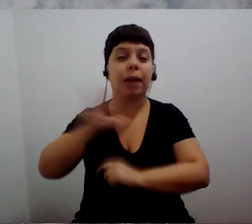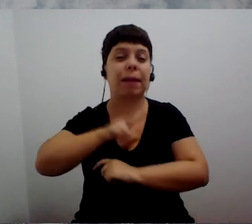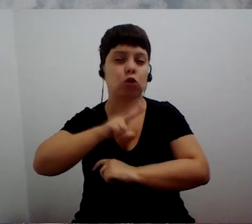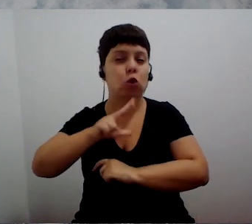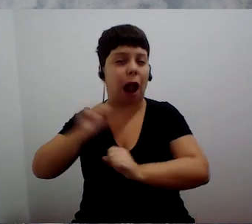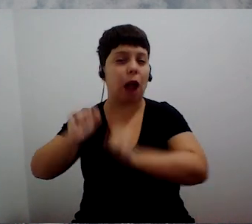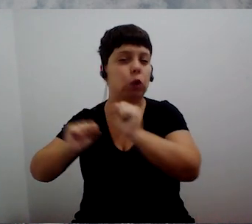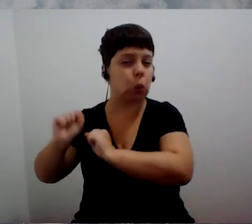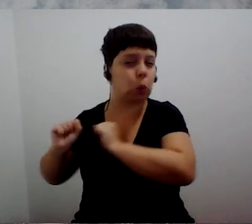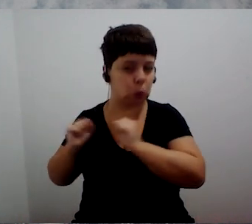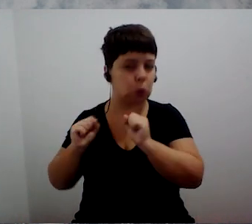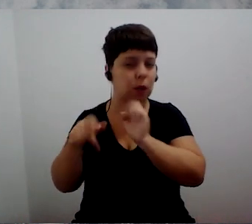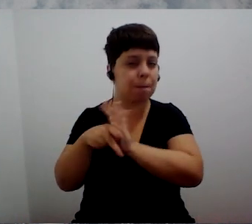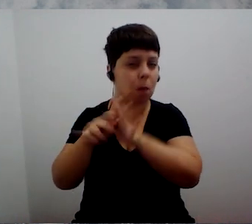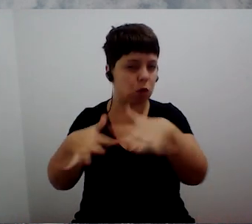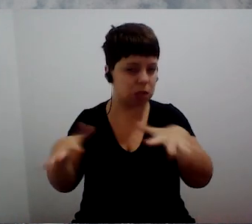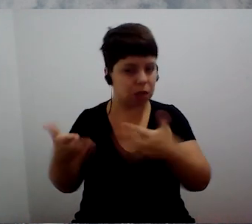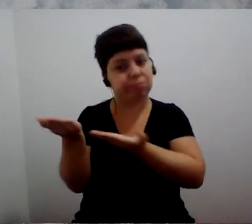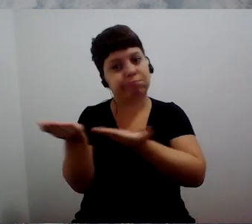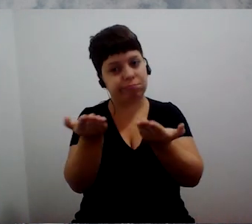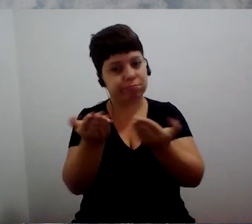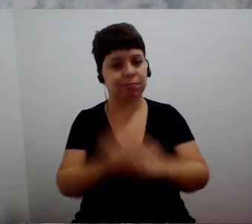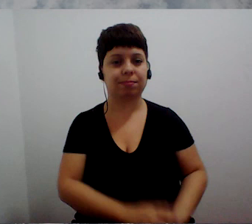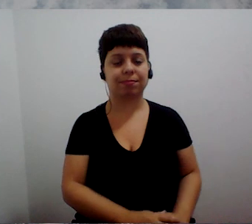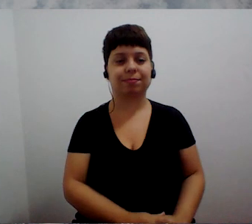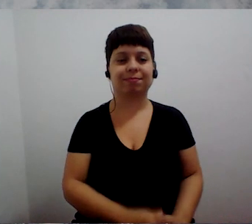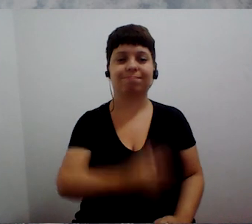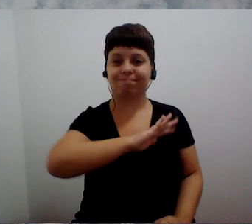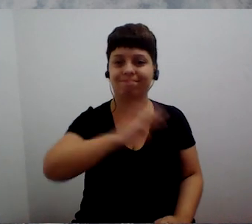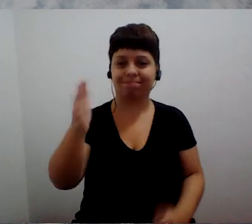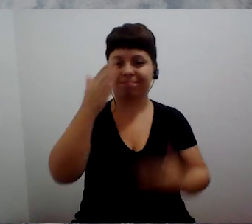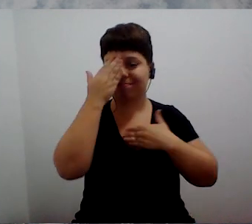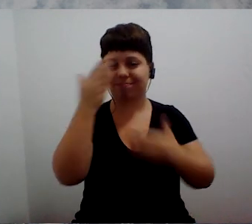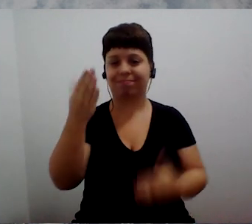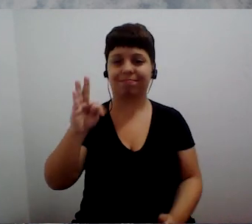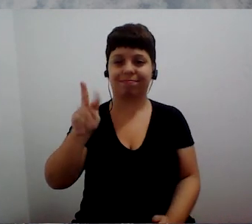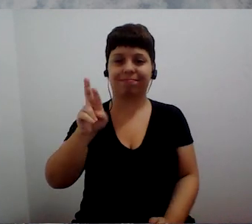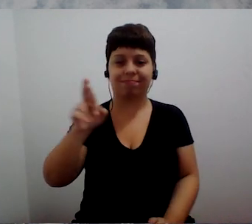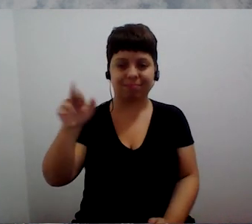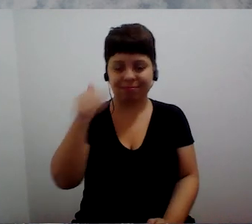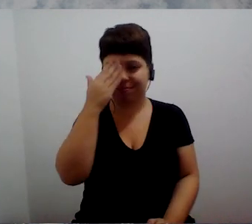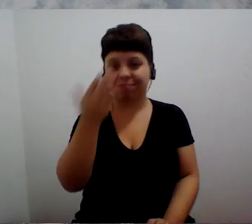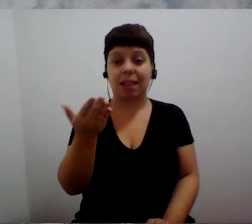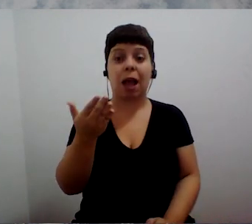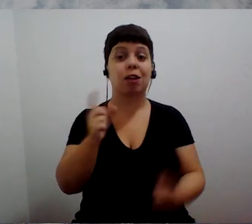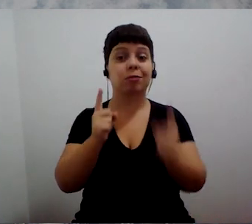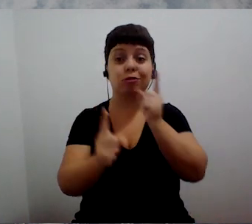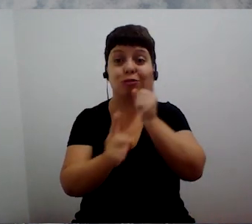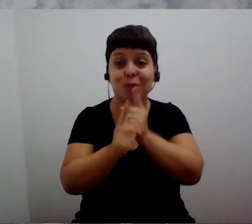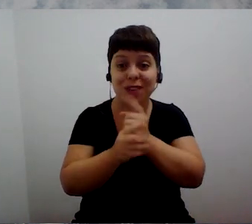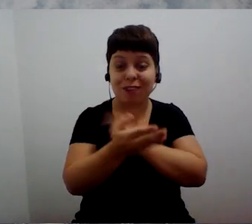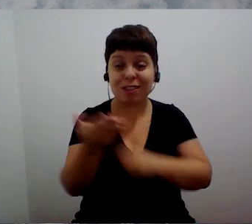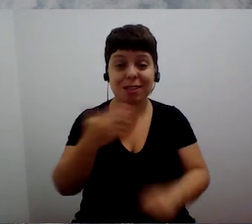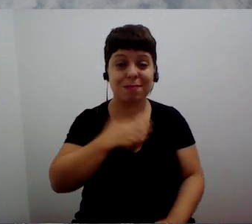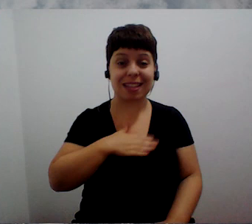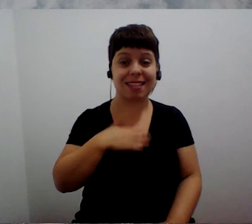related to the oceans. Miguel, the floor is yours. Welcome. Okay, thank you, Tuan. Thank you very much. Nice to meet you, to those that I